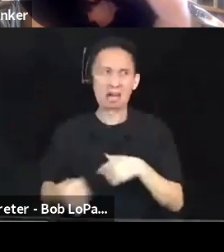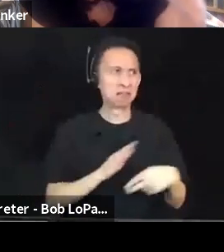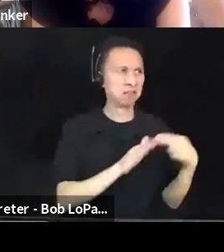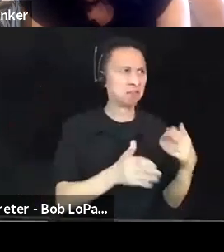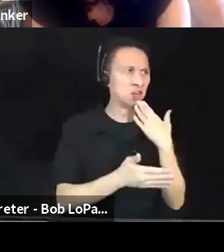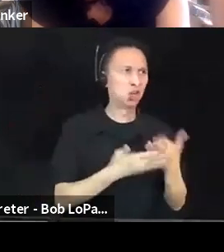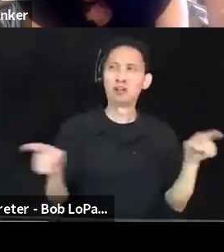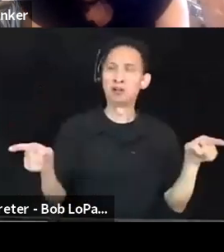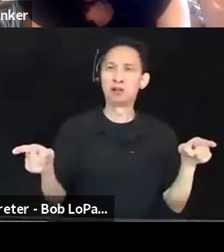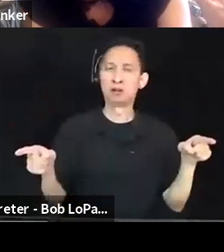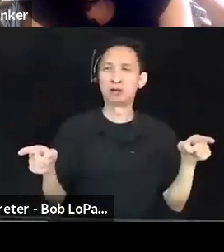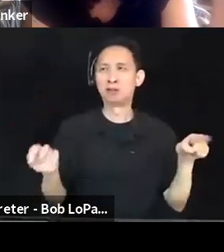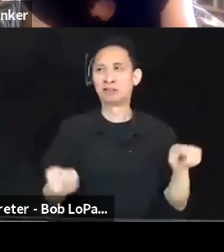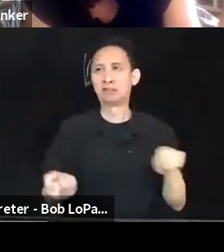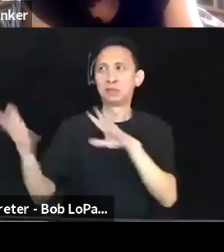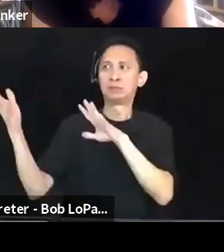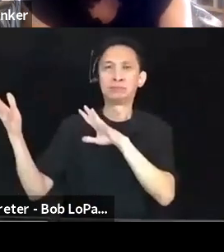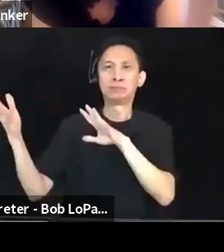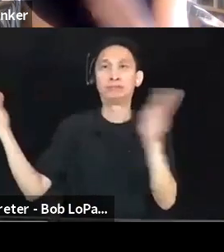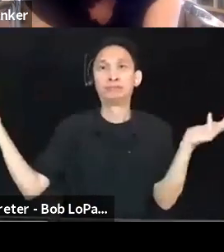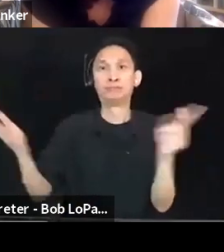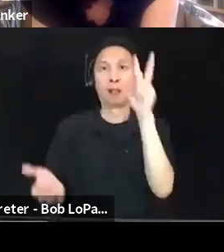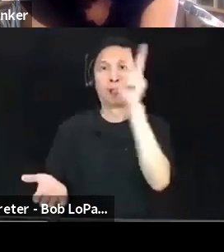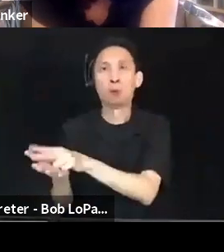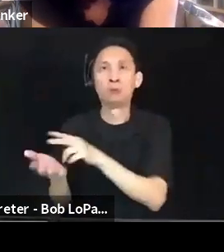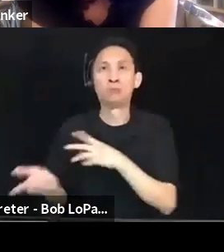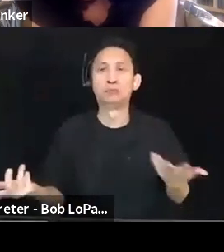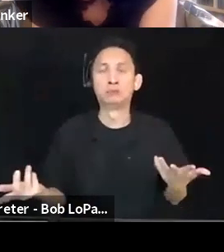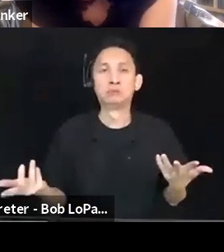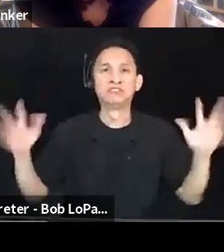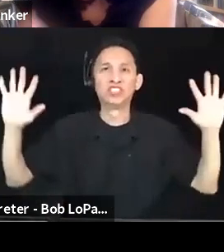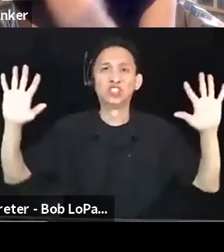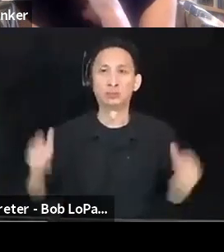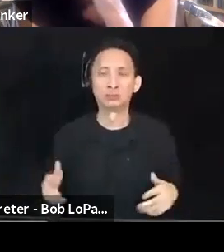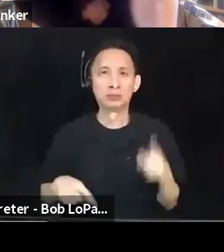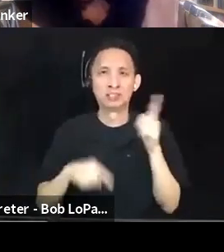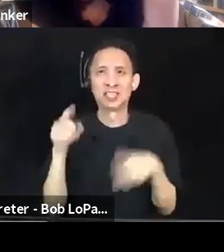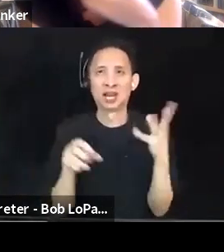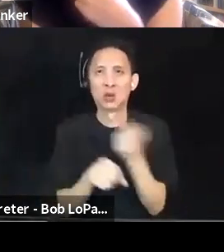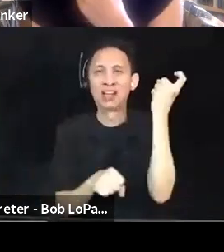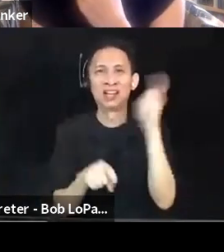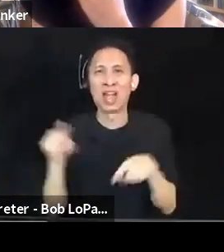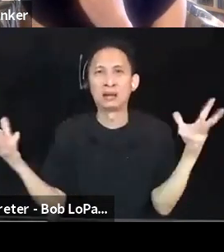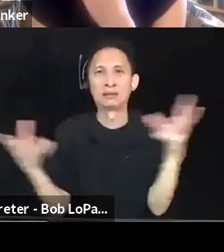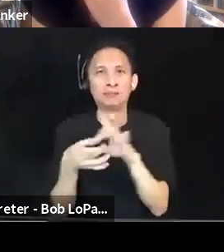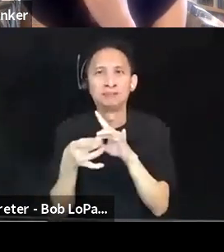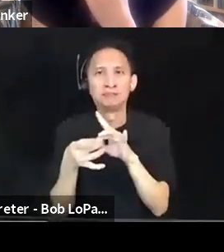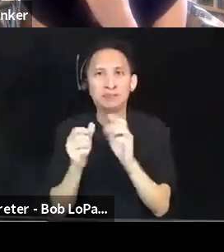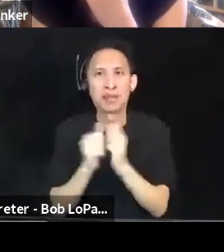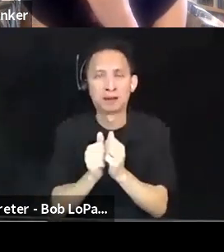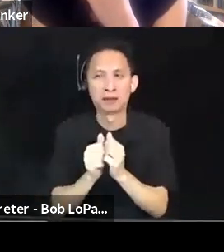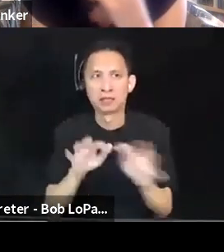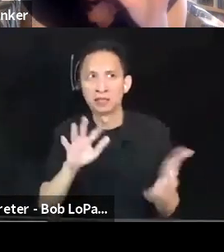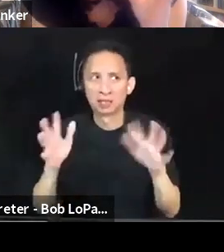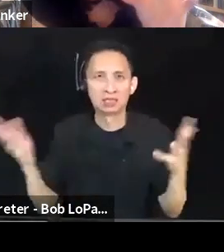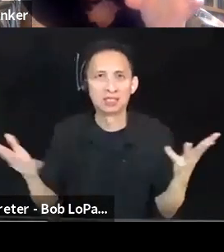the hero of one melodrama and the victim of one melodrama is the villain in another, right? So if we do think of the present moment, and I think it is